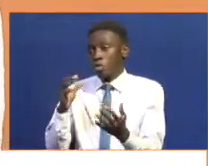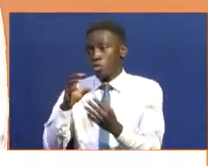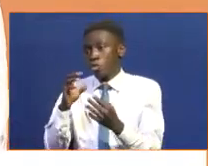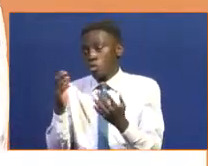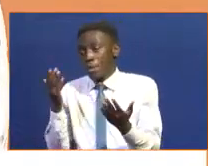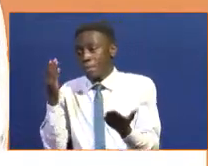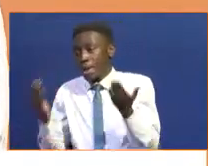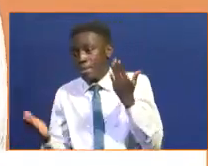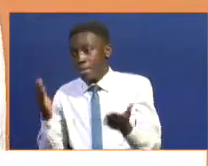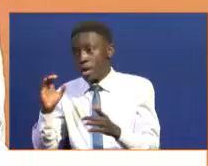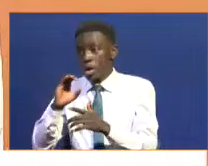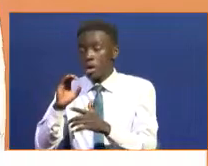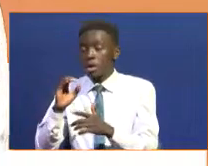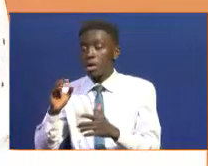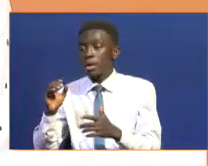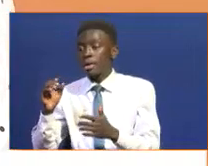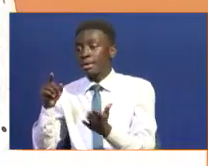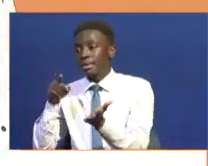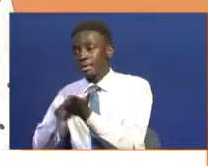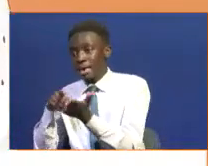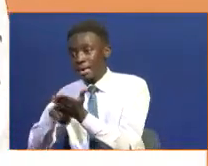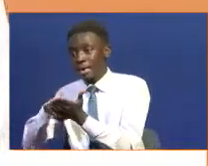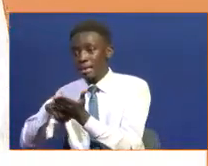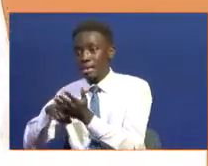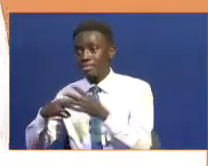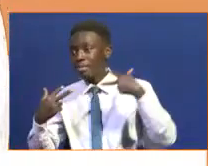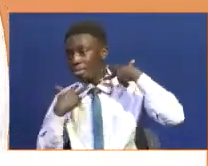debt catastrophe. So we cannot have